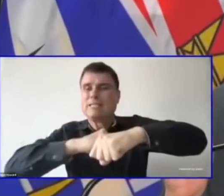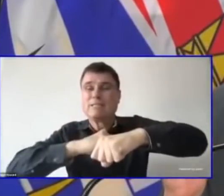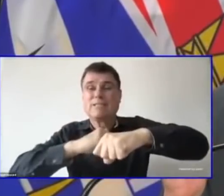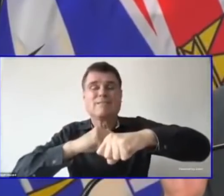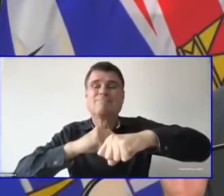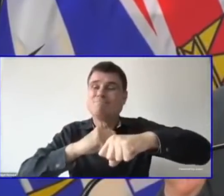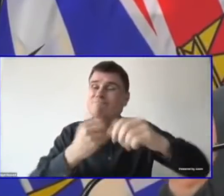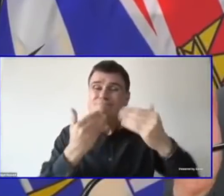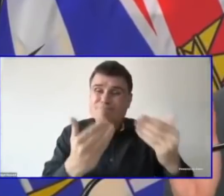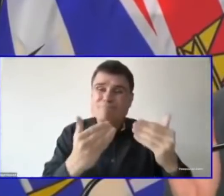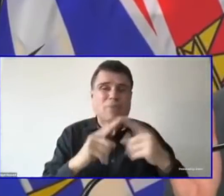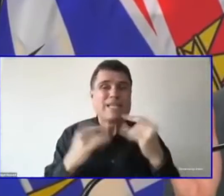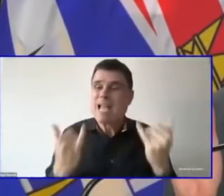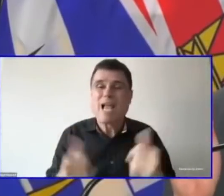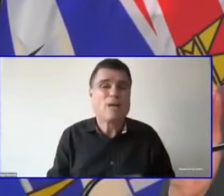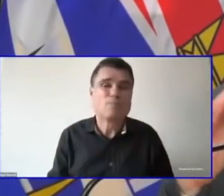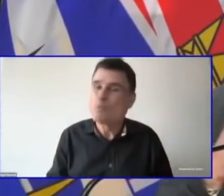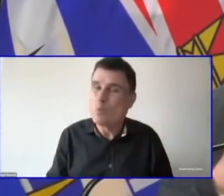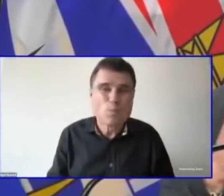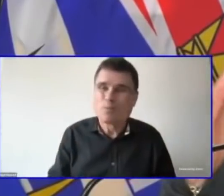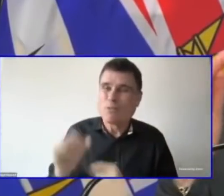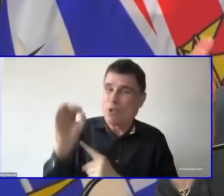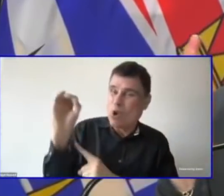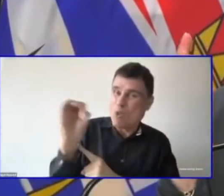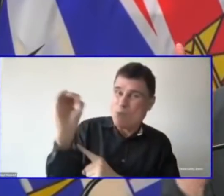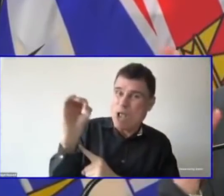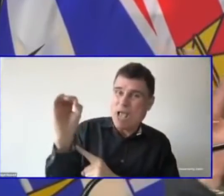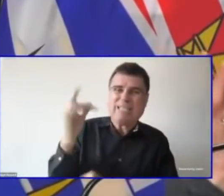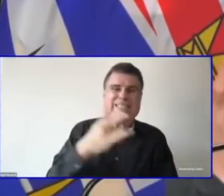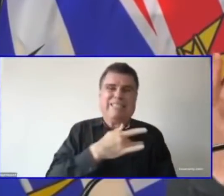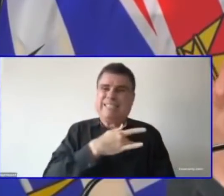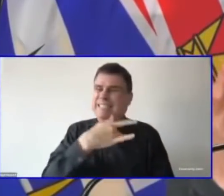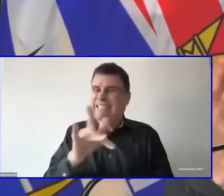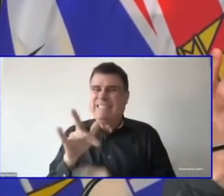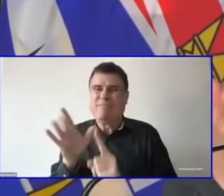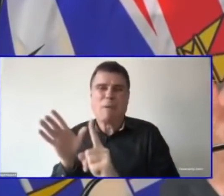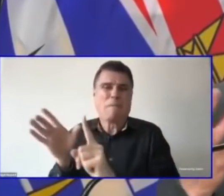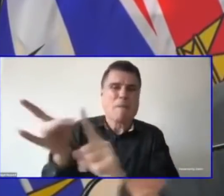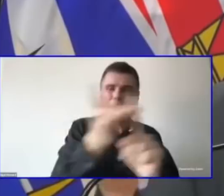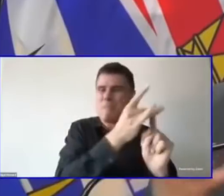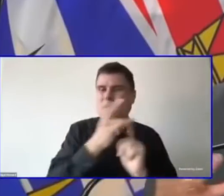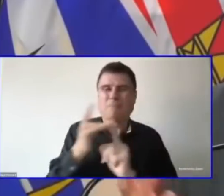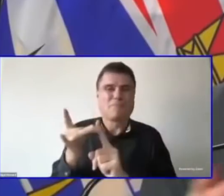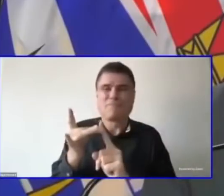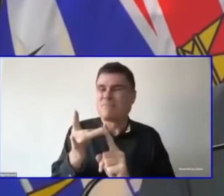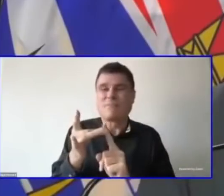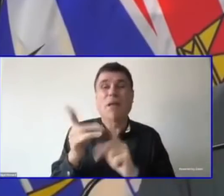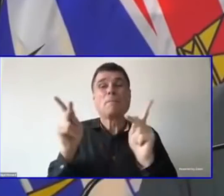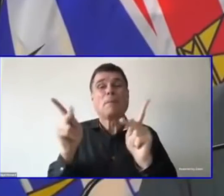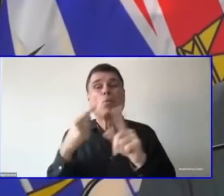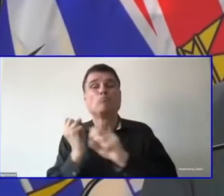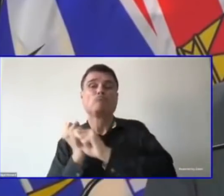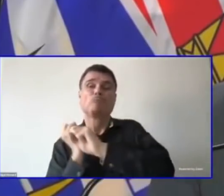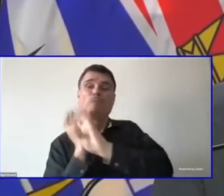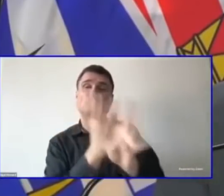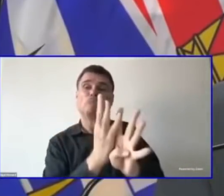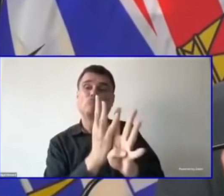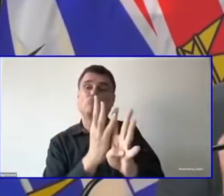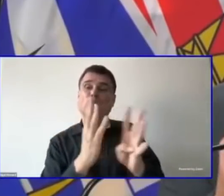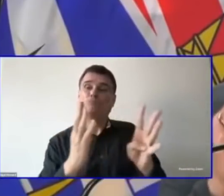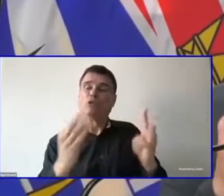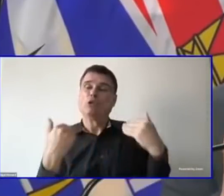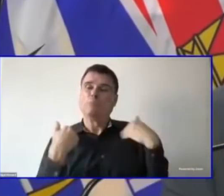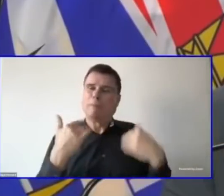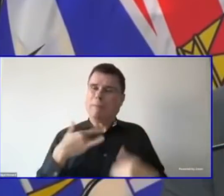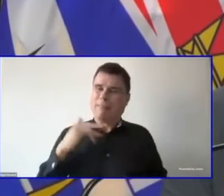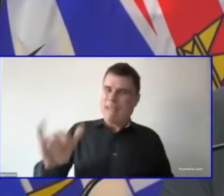real uncertainty with a lot of transmission in younger people in the demographic that really is connected to their gyms. So they must